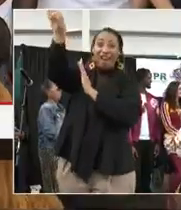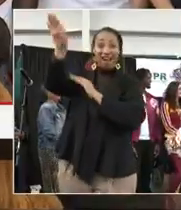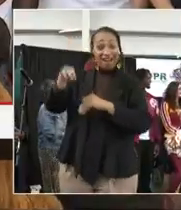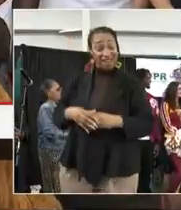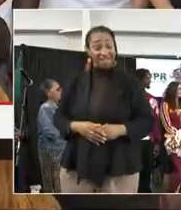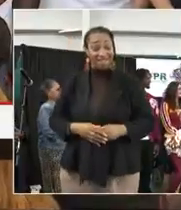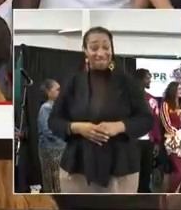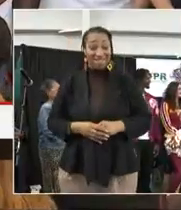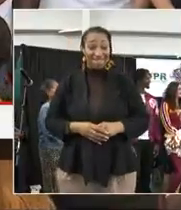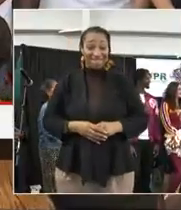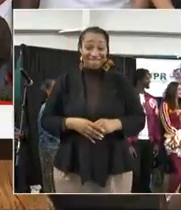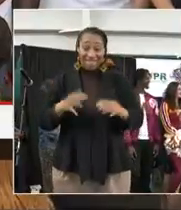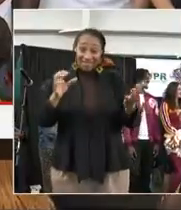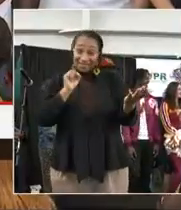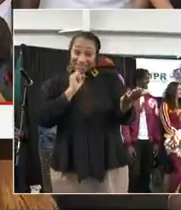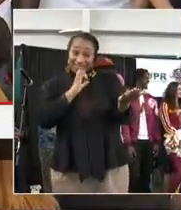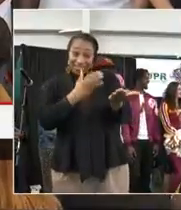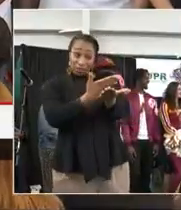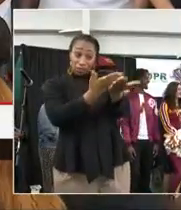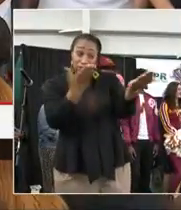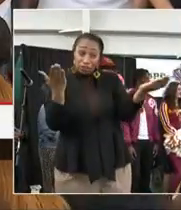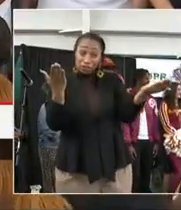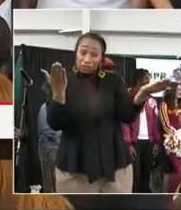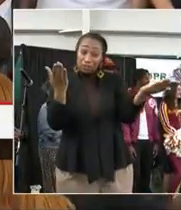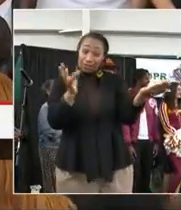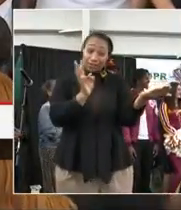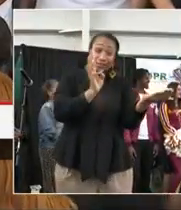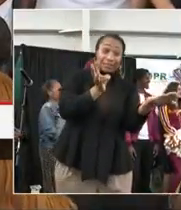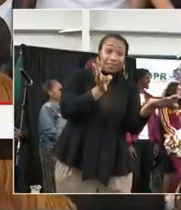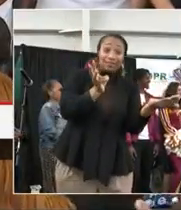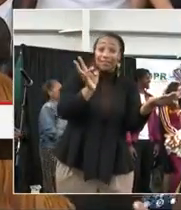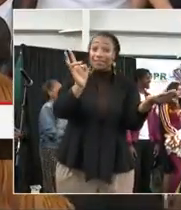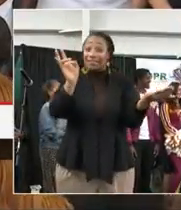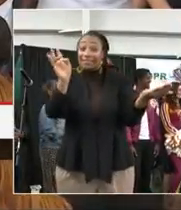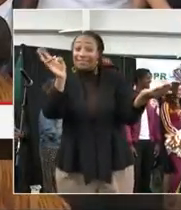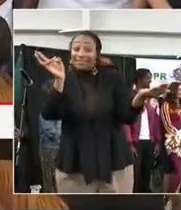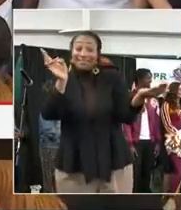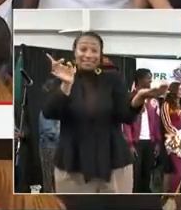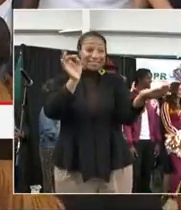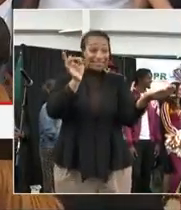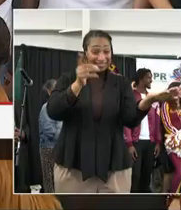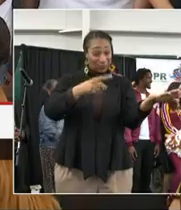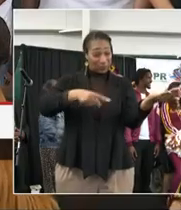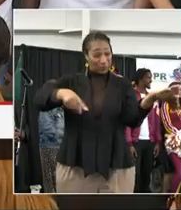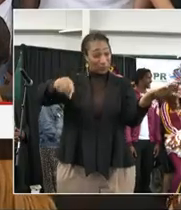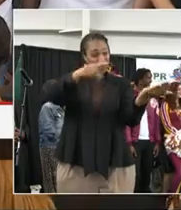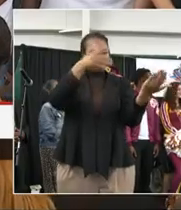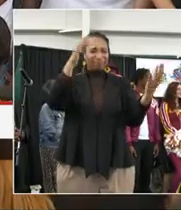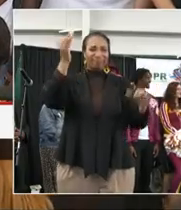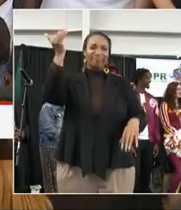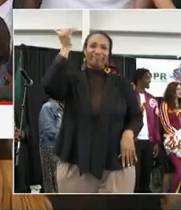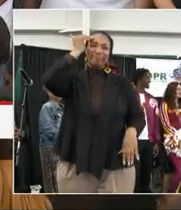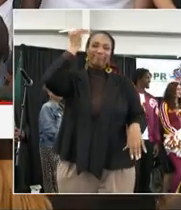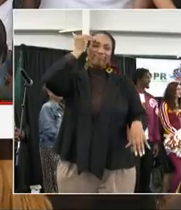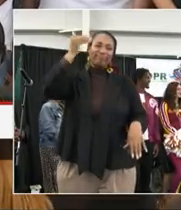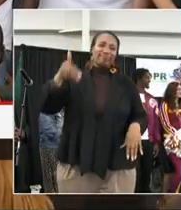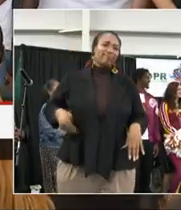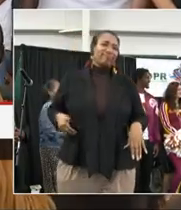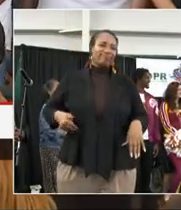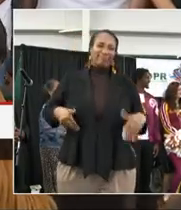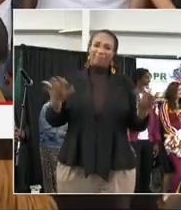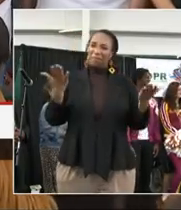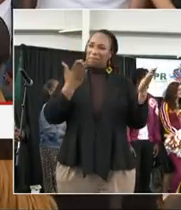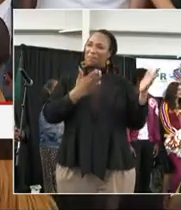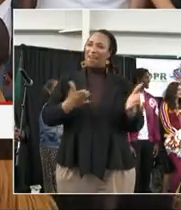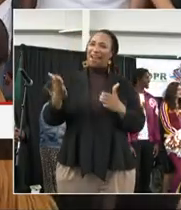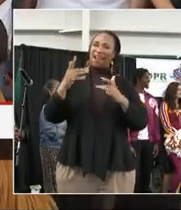and 90-year-olds, you have the recipe. Your recipe was